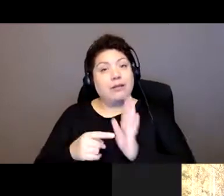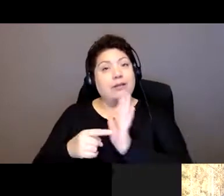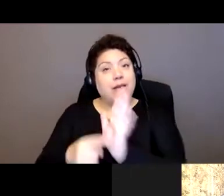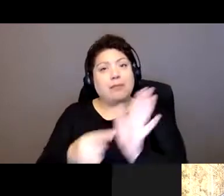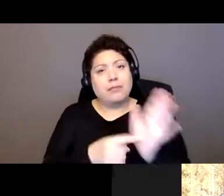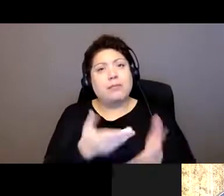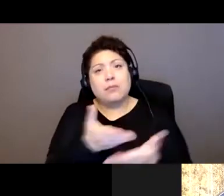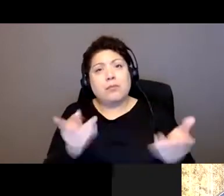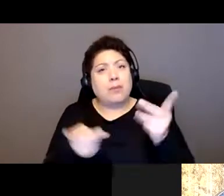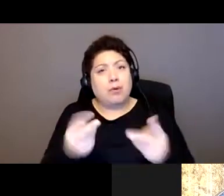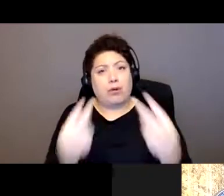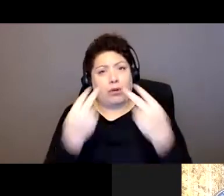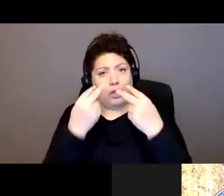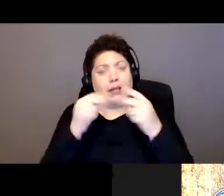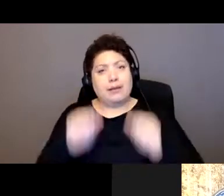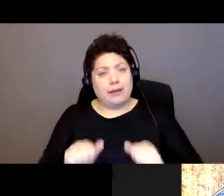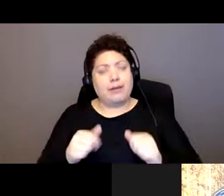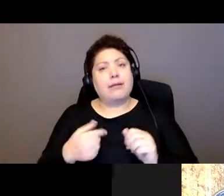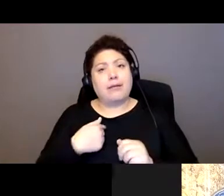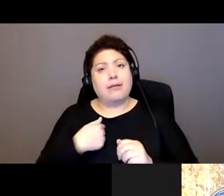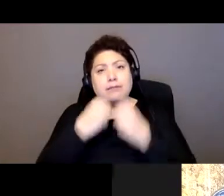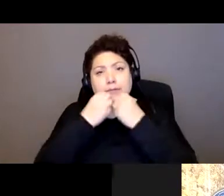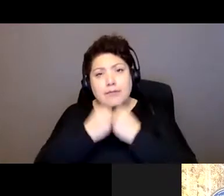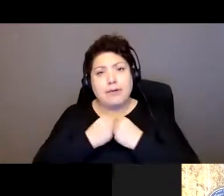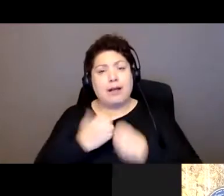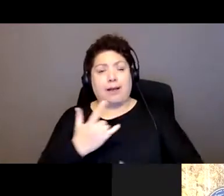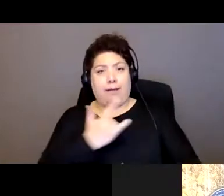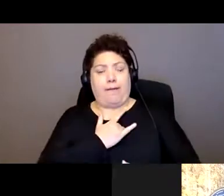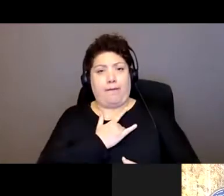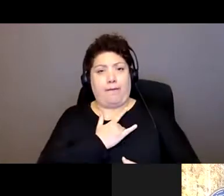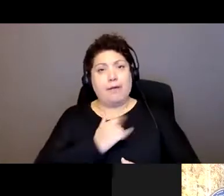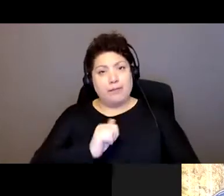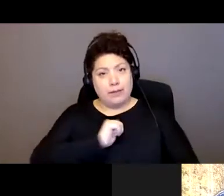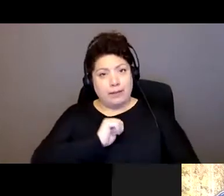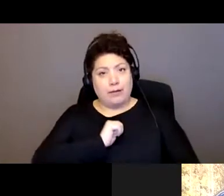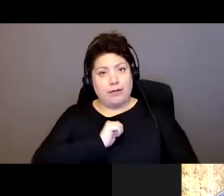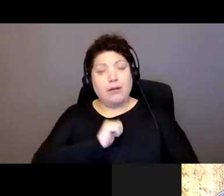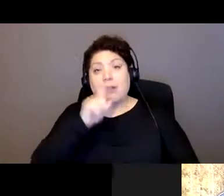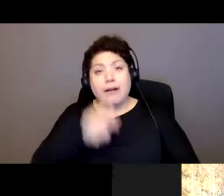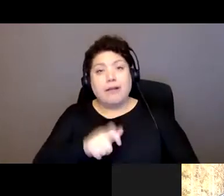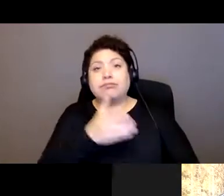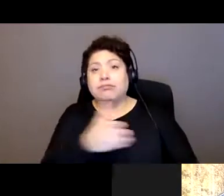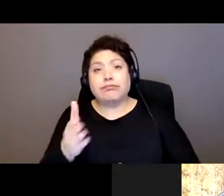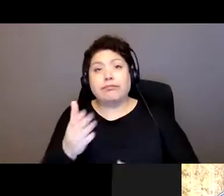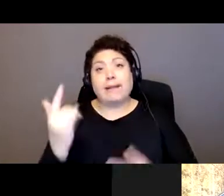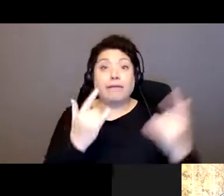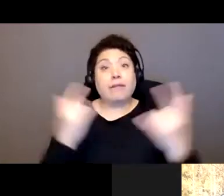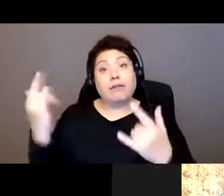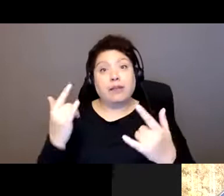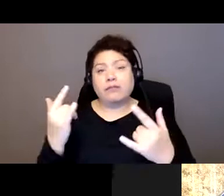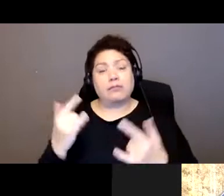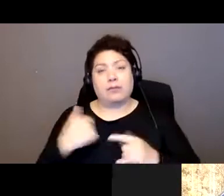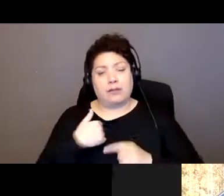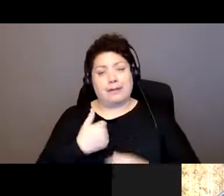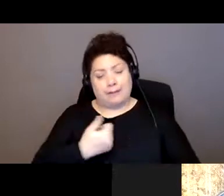yourself without expecting someone to love you. That's the way I took it, and that's the way I've always carried my